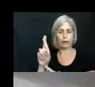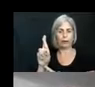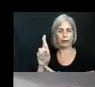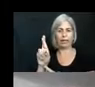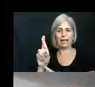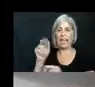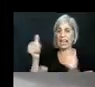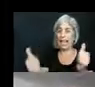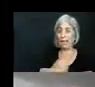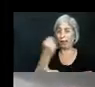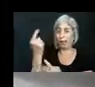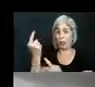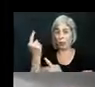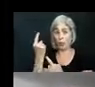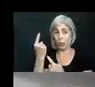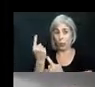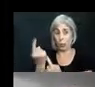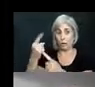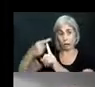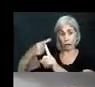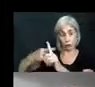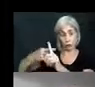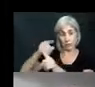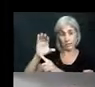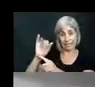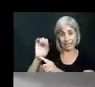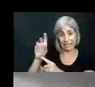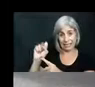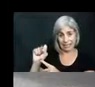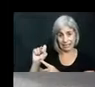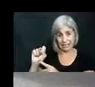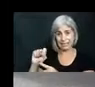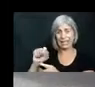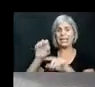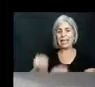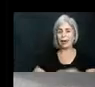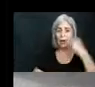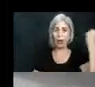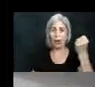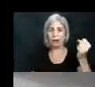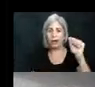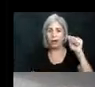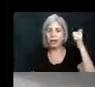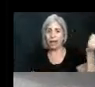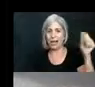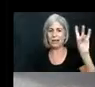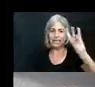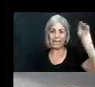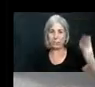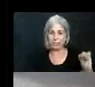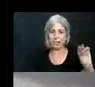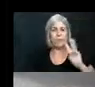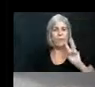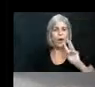every one degree Celsius increase in the air temperature, that air can hold another seven percent of water vapor. So as our air is becoming